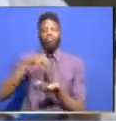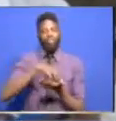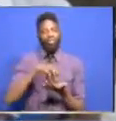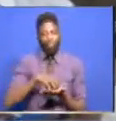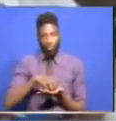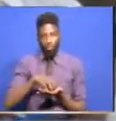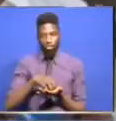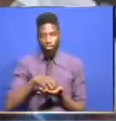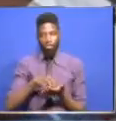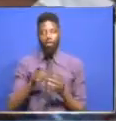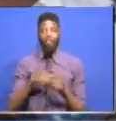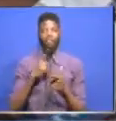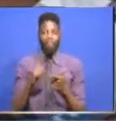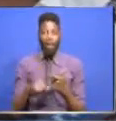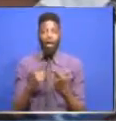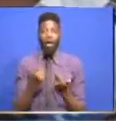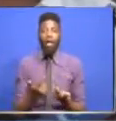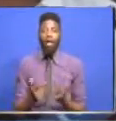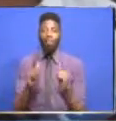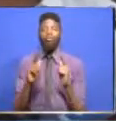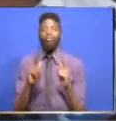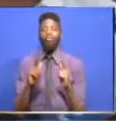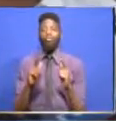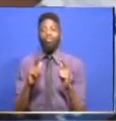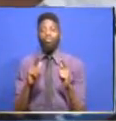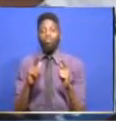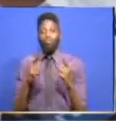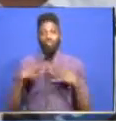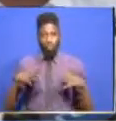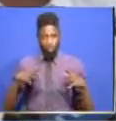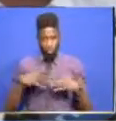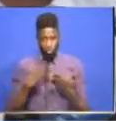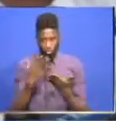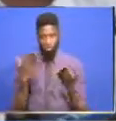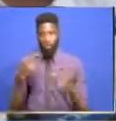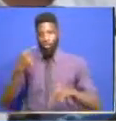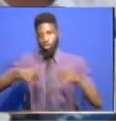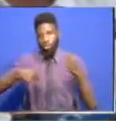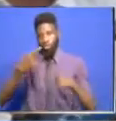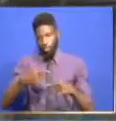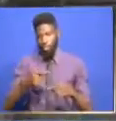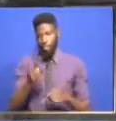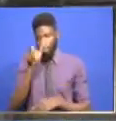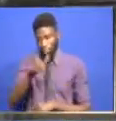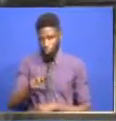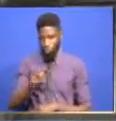and let them be filled competitively. Let the best person win.